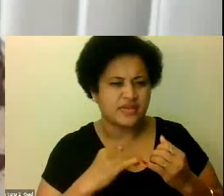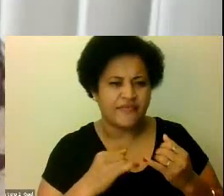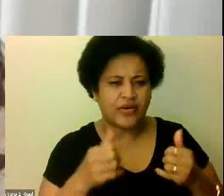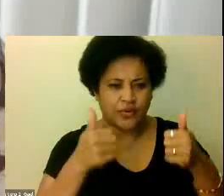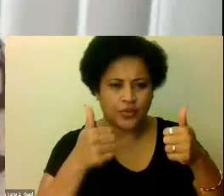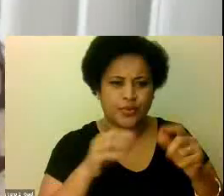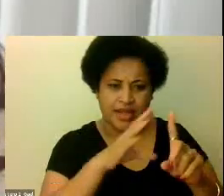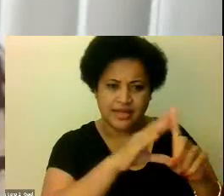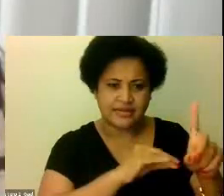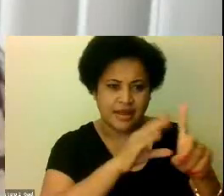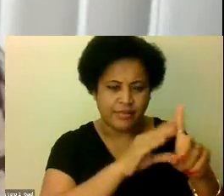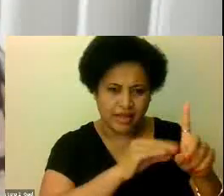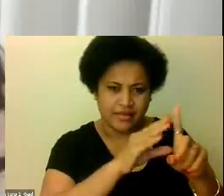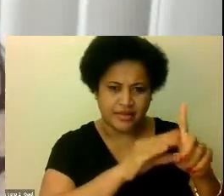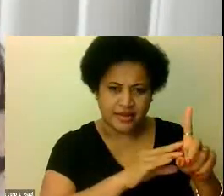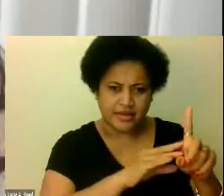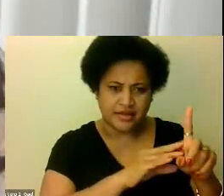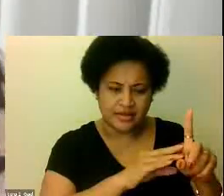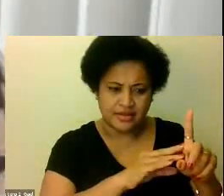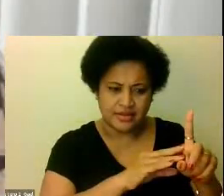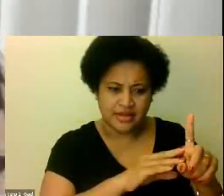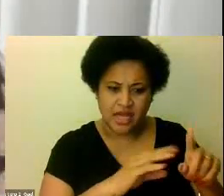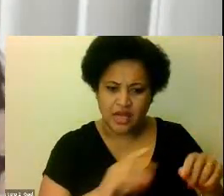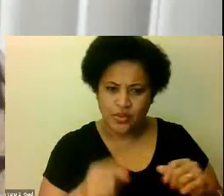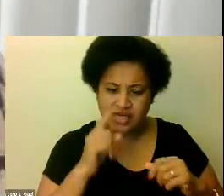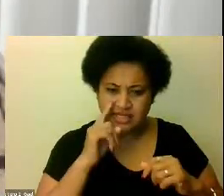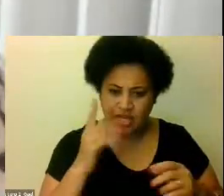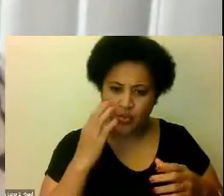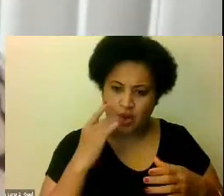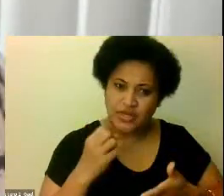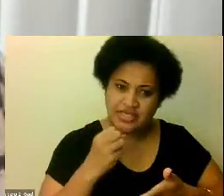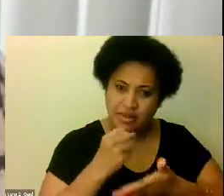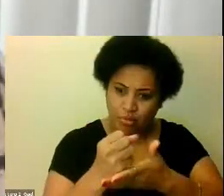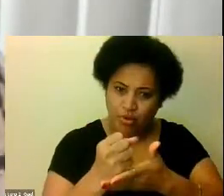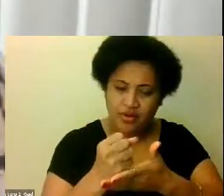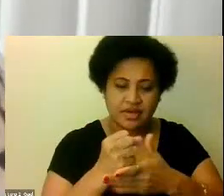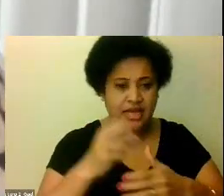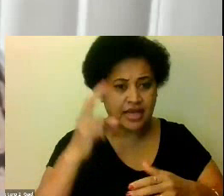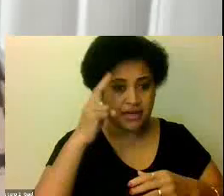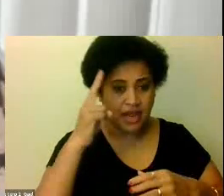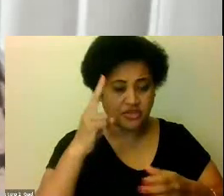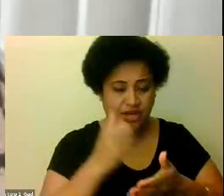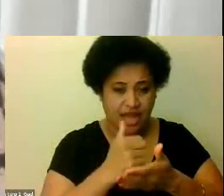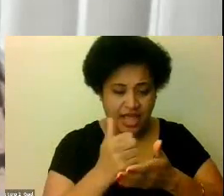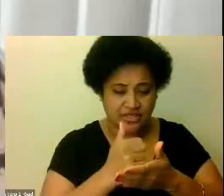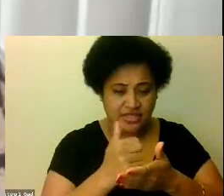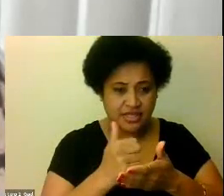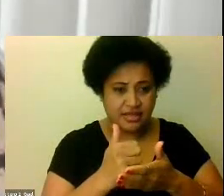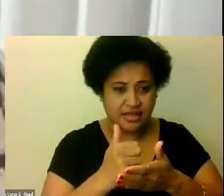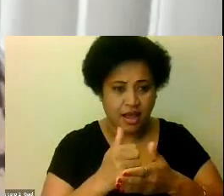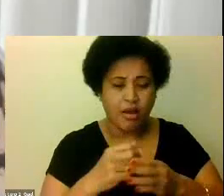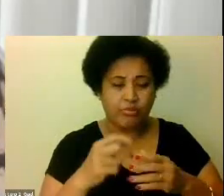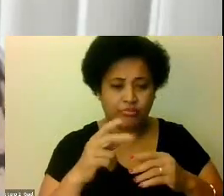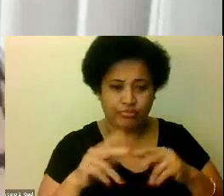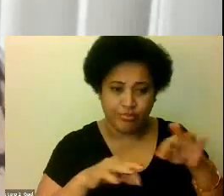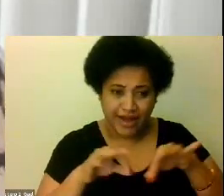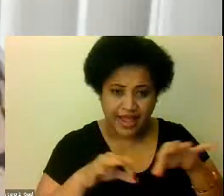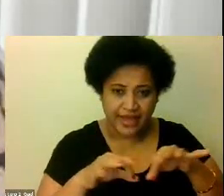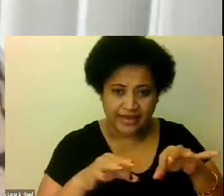And that's something that we've sort of started looking at when we are supporting the National Action Plan process, development process